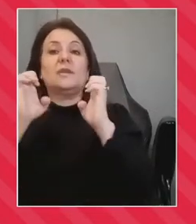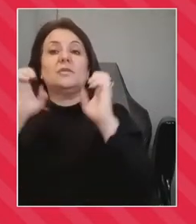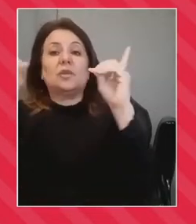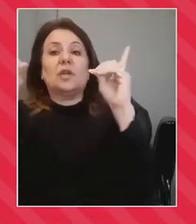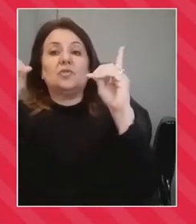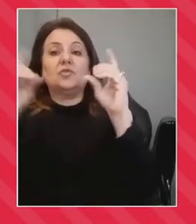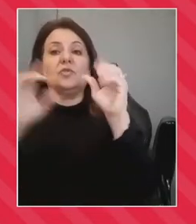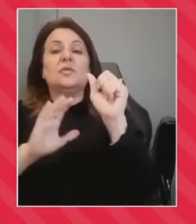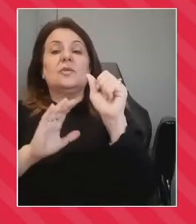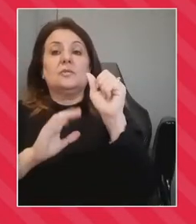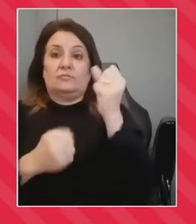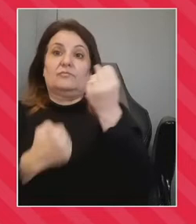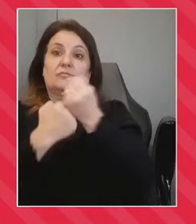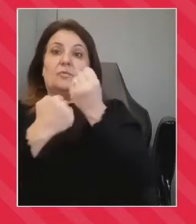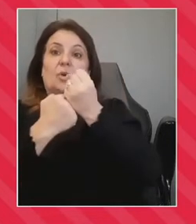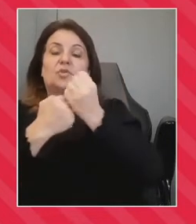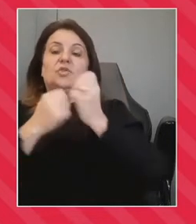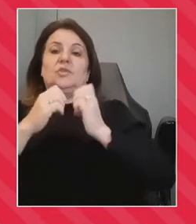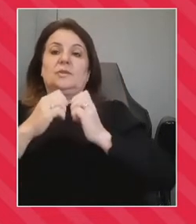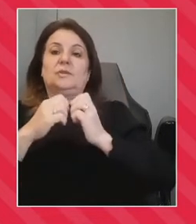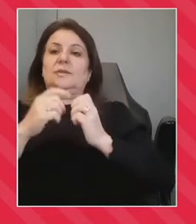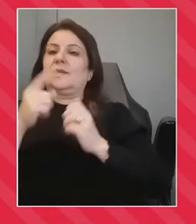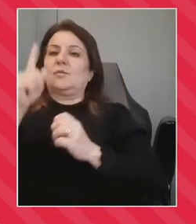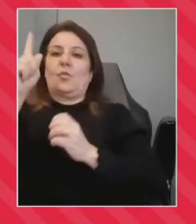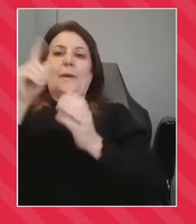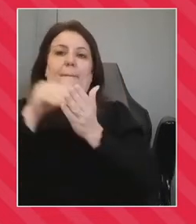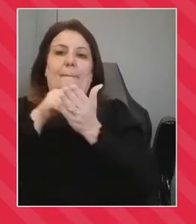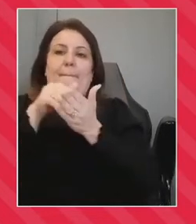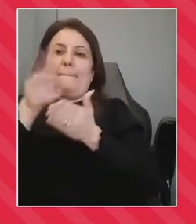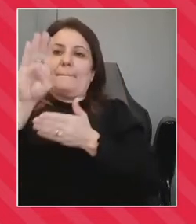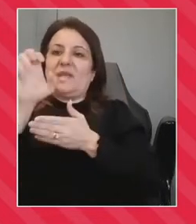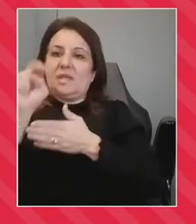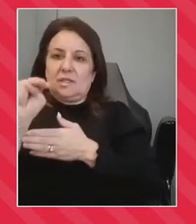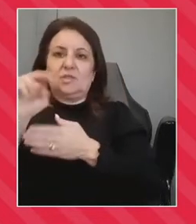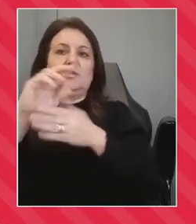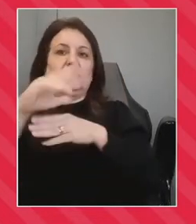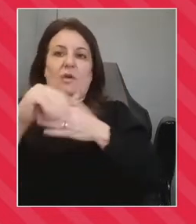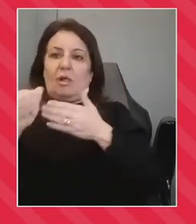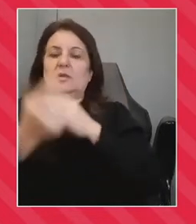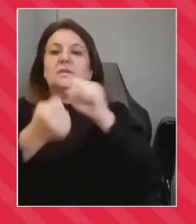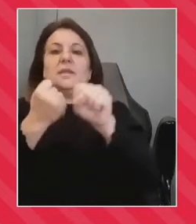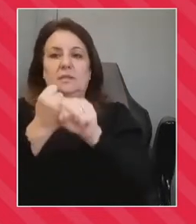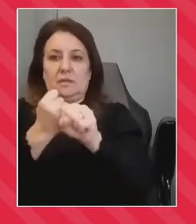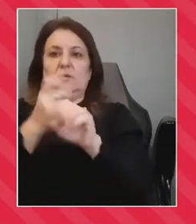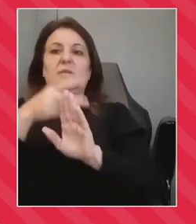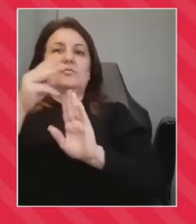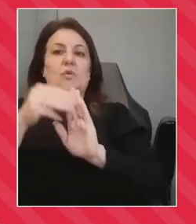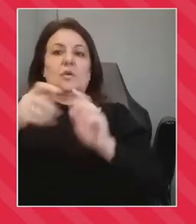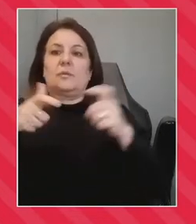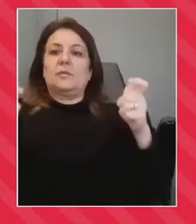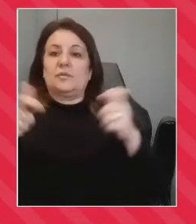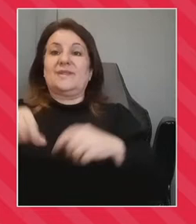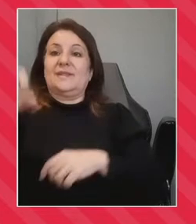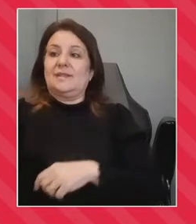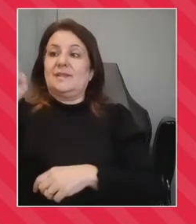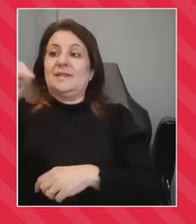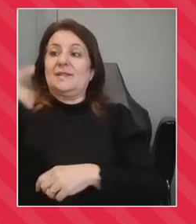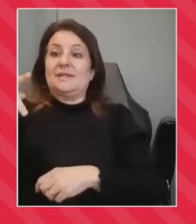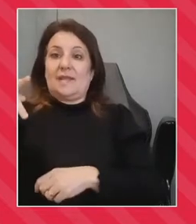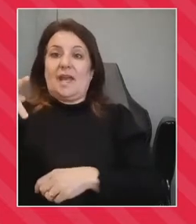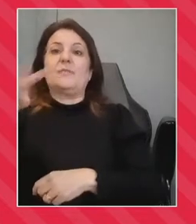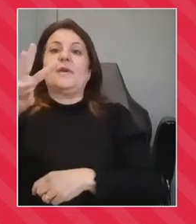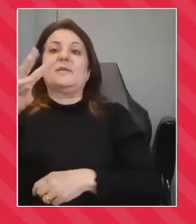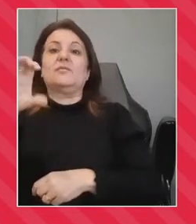which total more than $1 billion per year across all of our programs. The largest is SNAP Education and WIC Nutrition